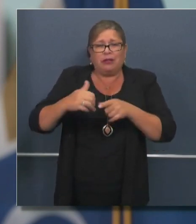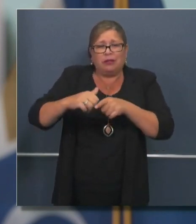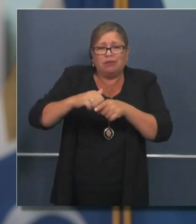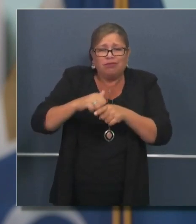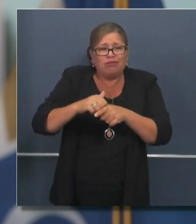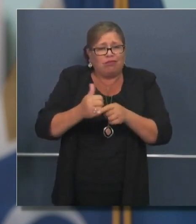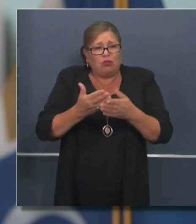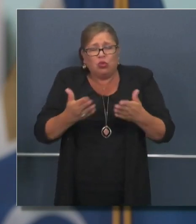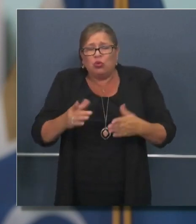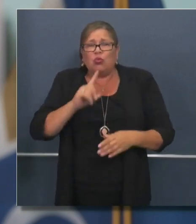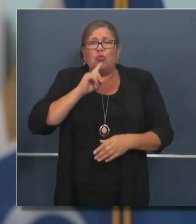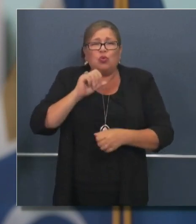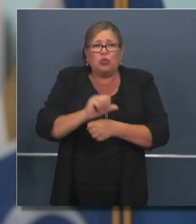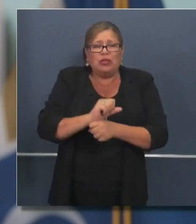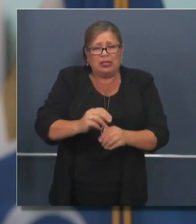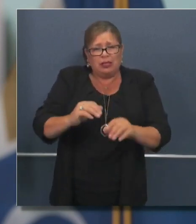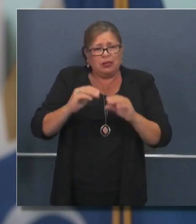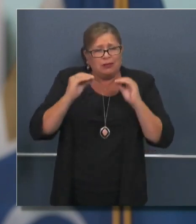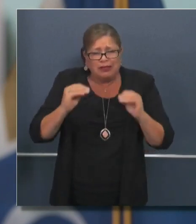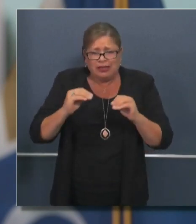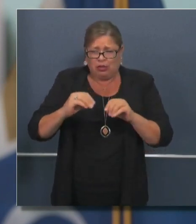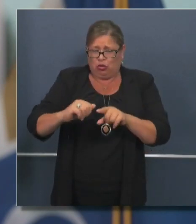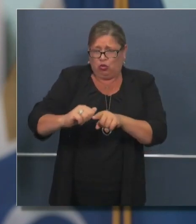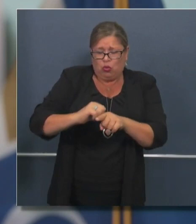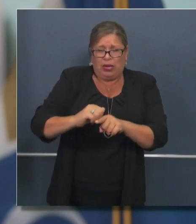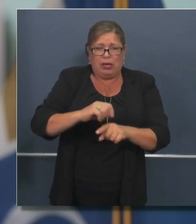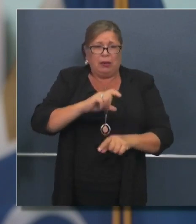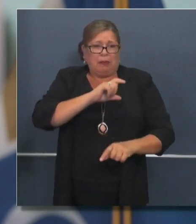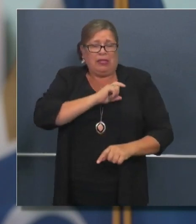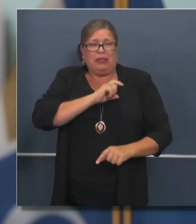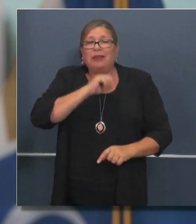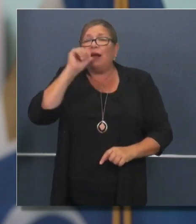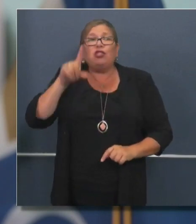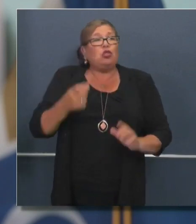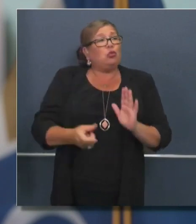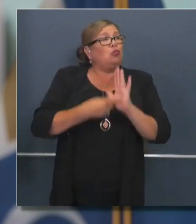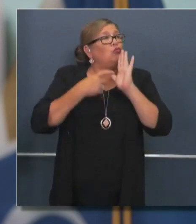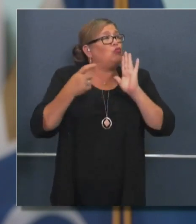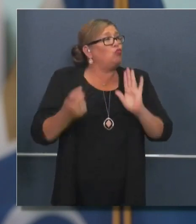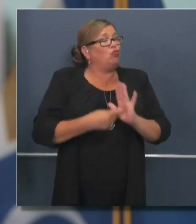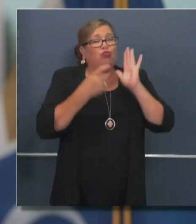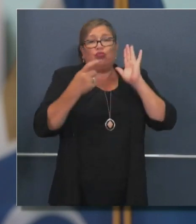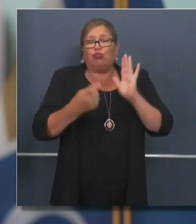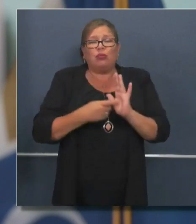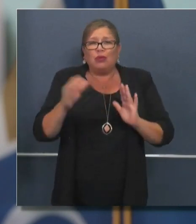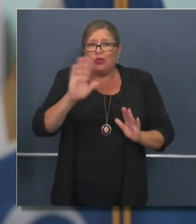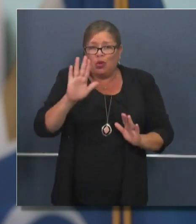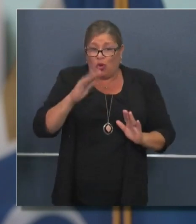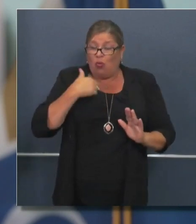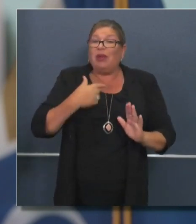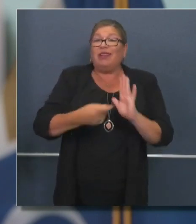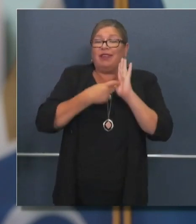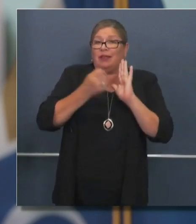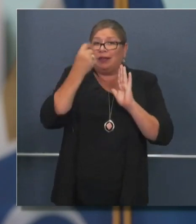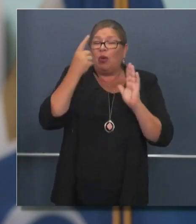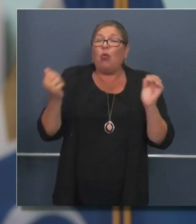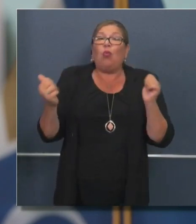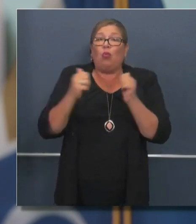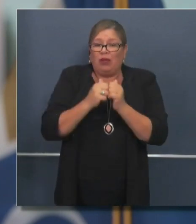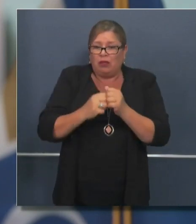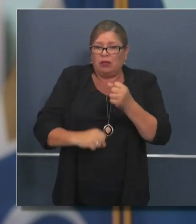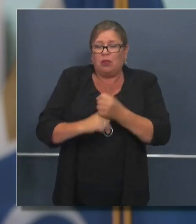train our police officers, not mandate certain things without supporting that change of